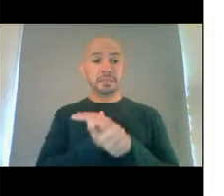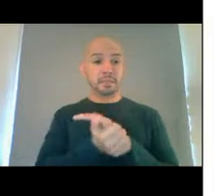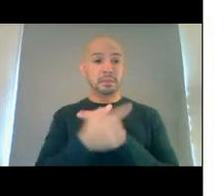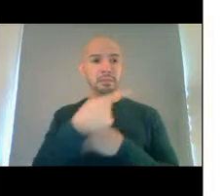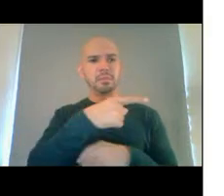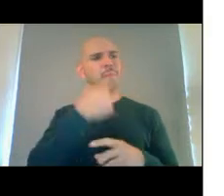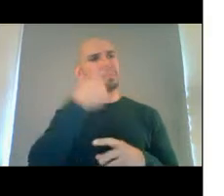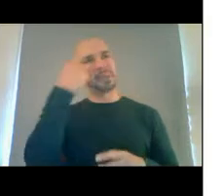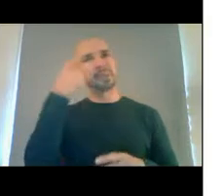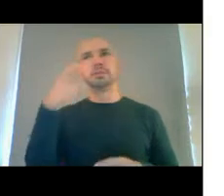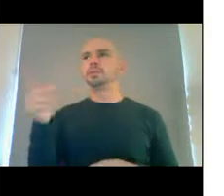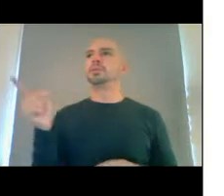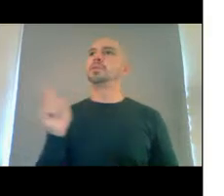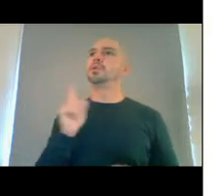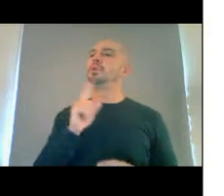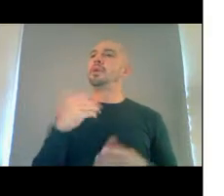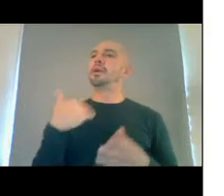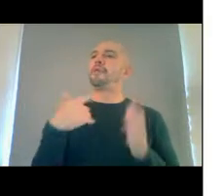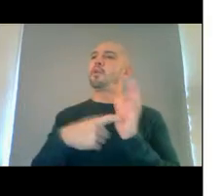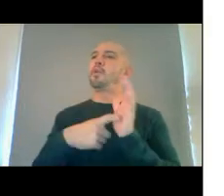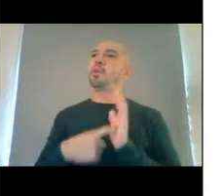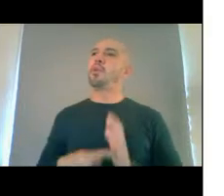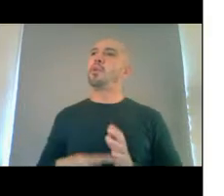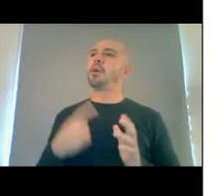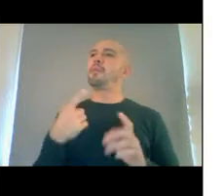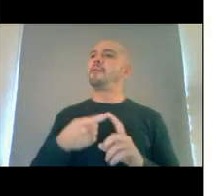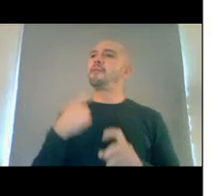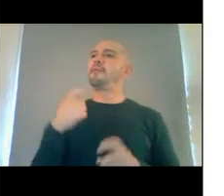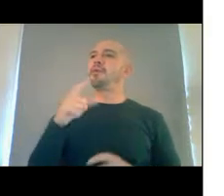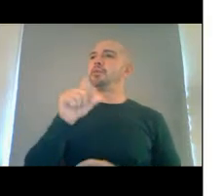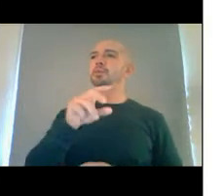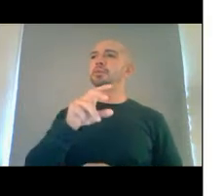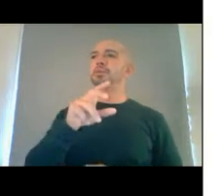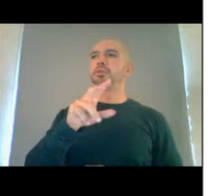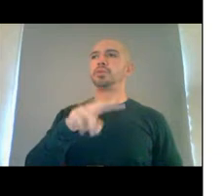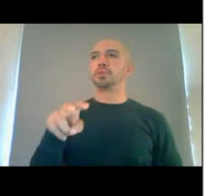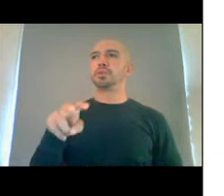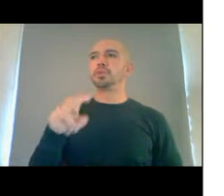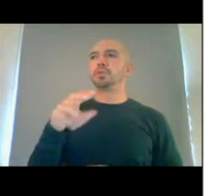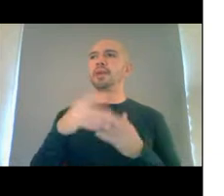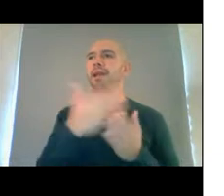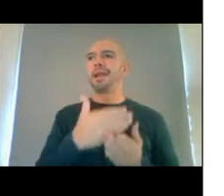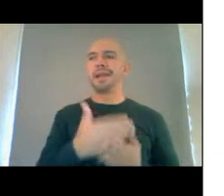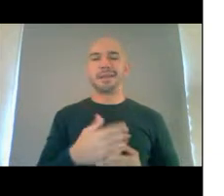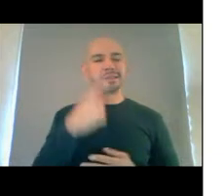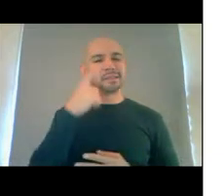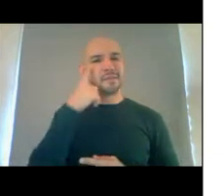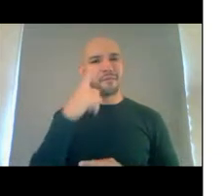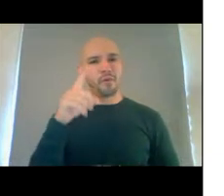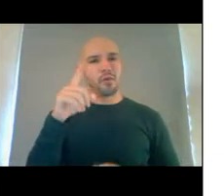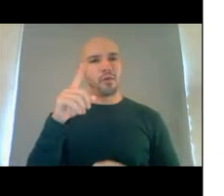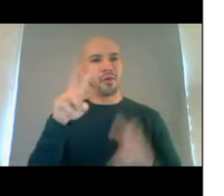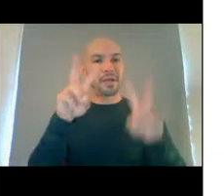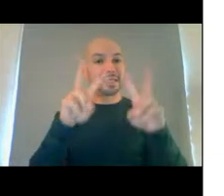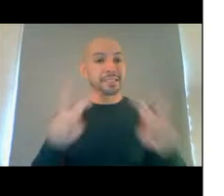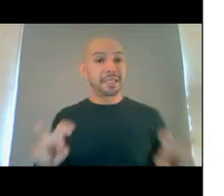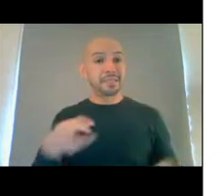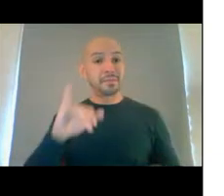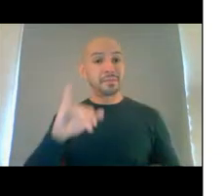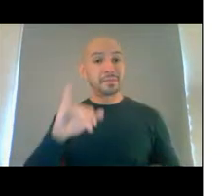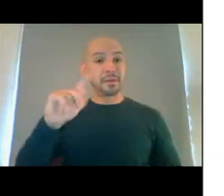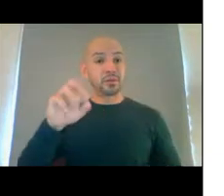requirement in the 2022 guidelines uh for the assessment of inter-regional uh good